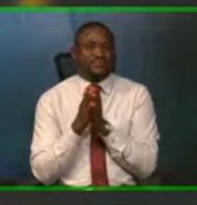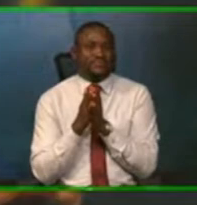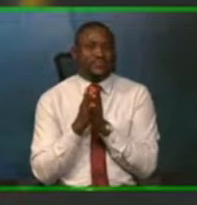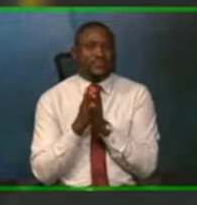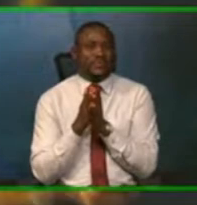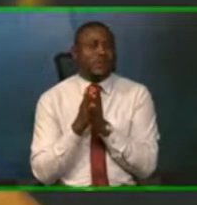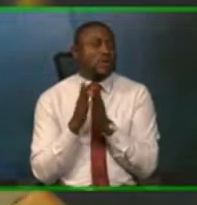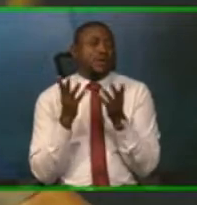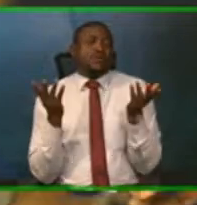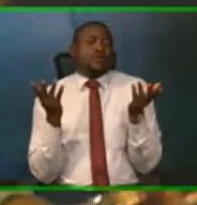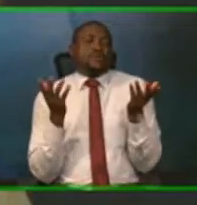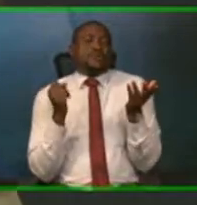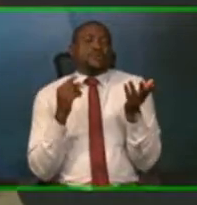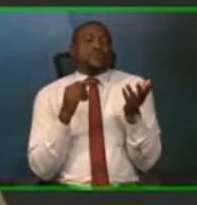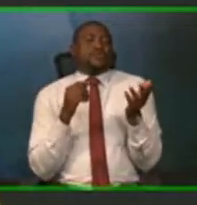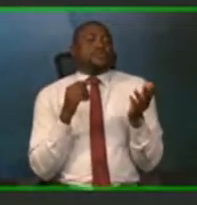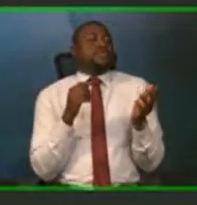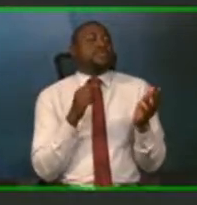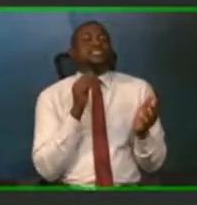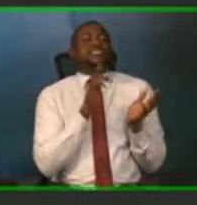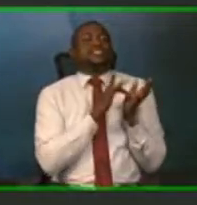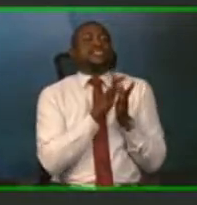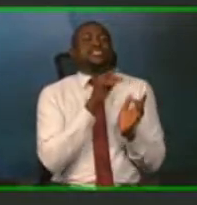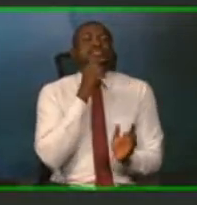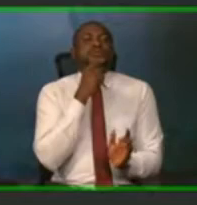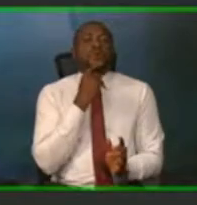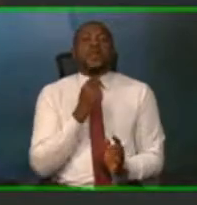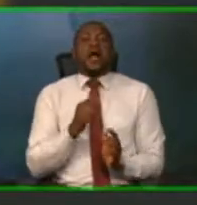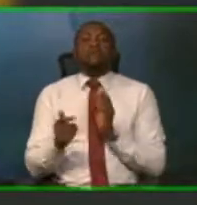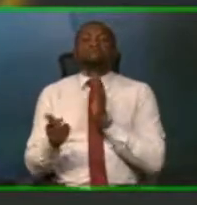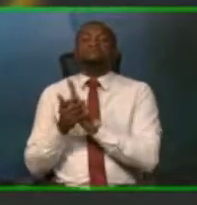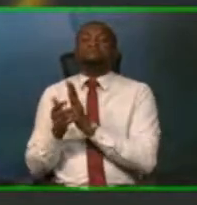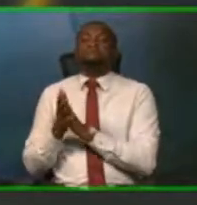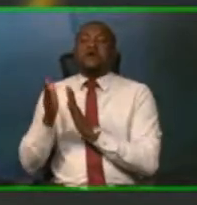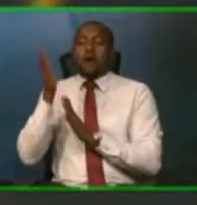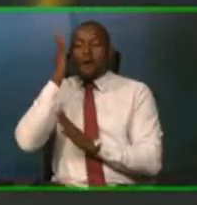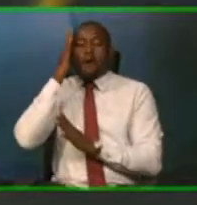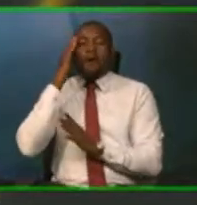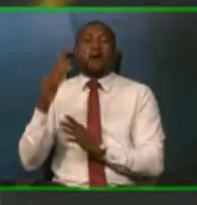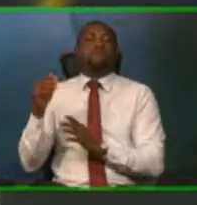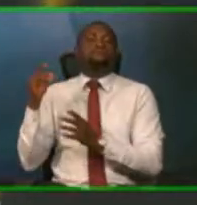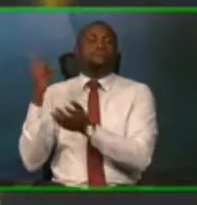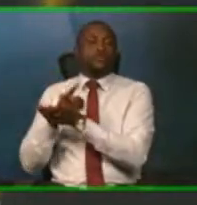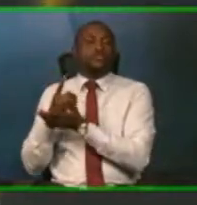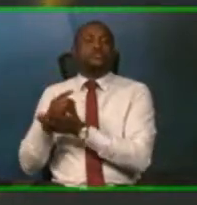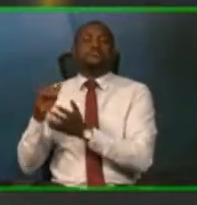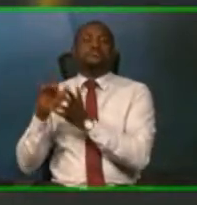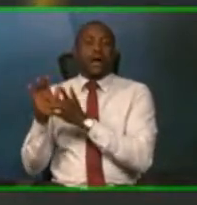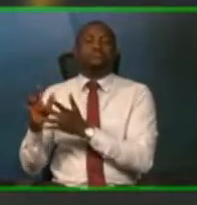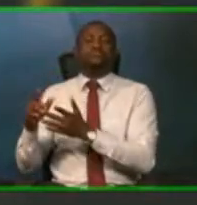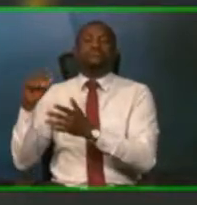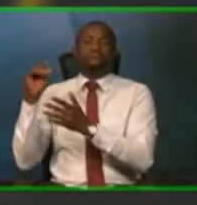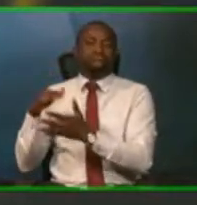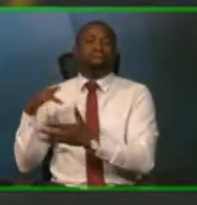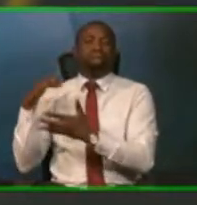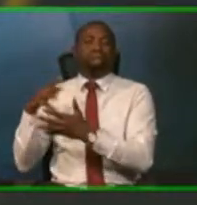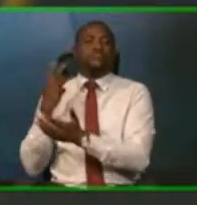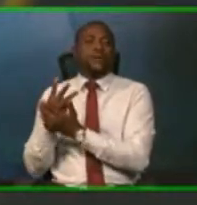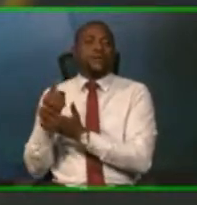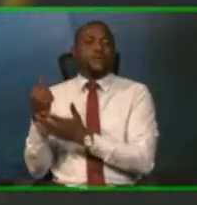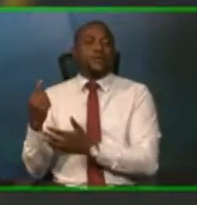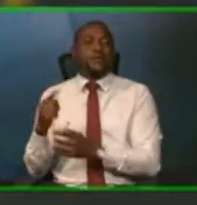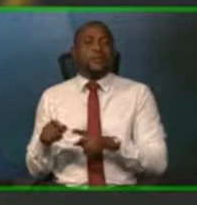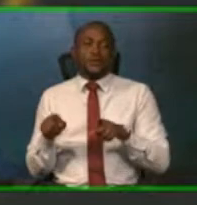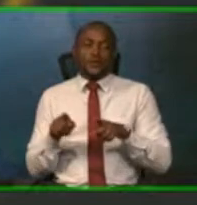was not just sound in doctrine. We see his commitment and his discipline to the ministry